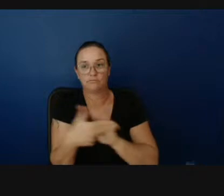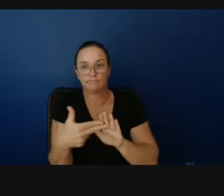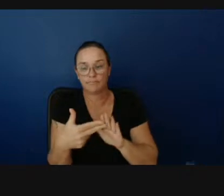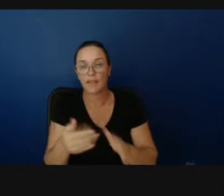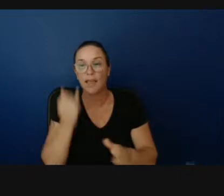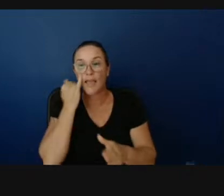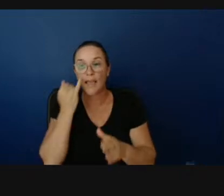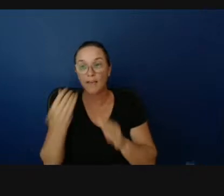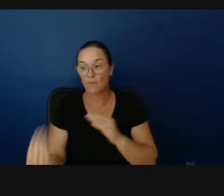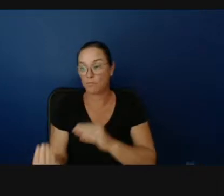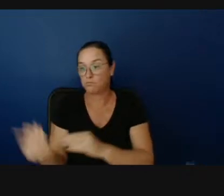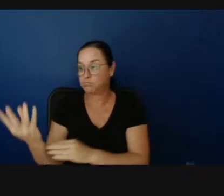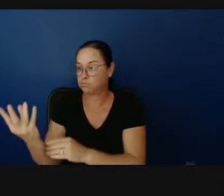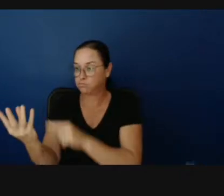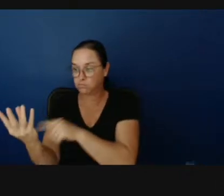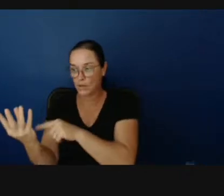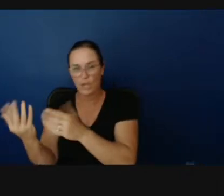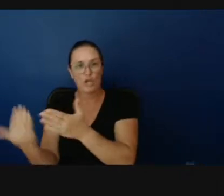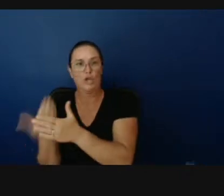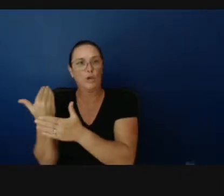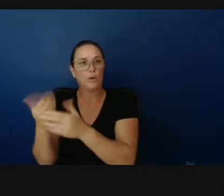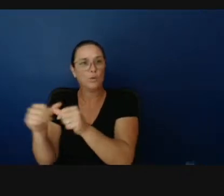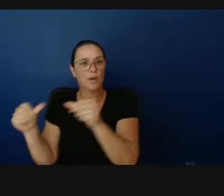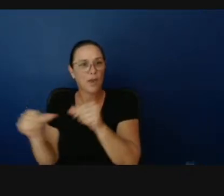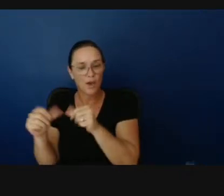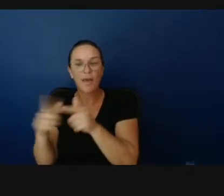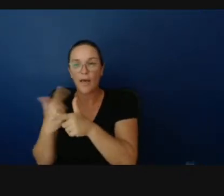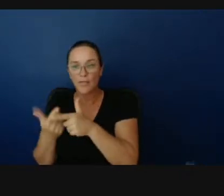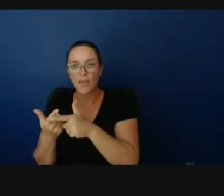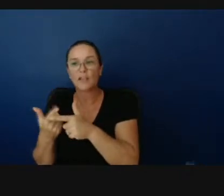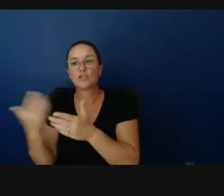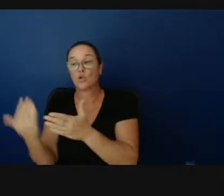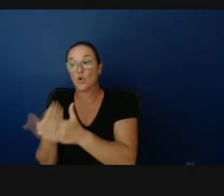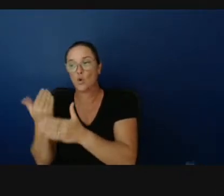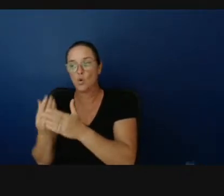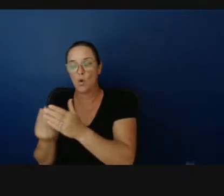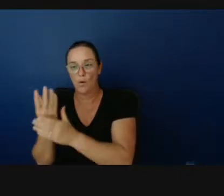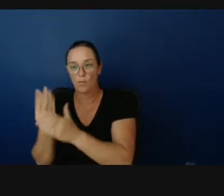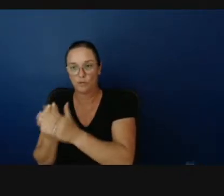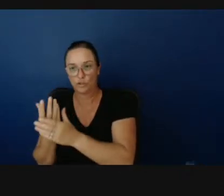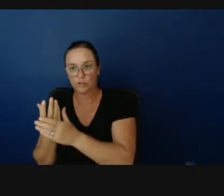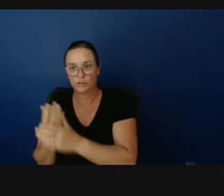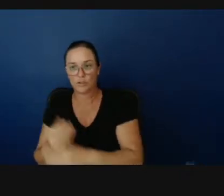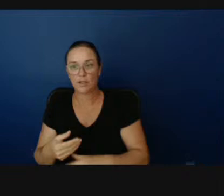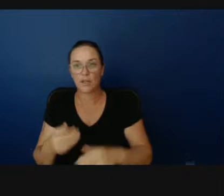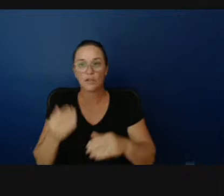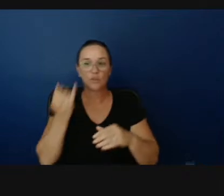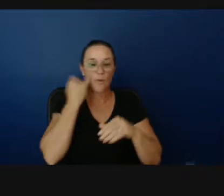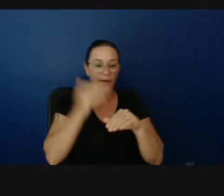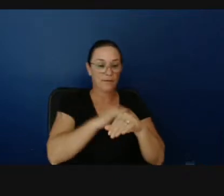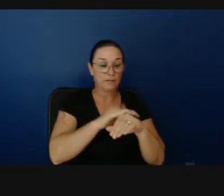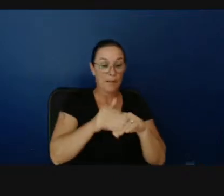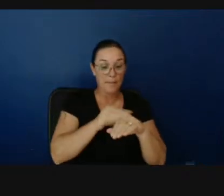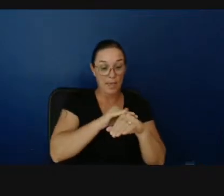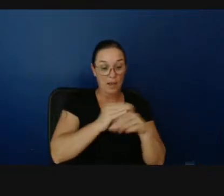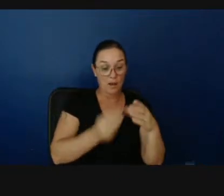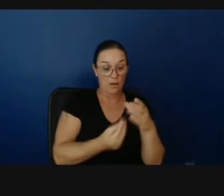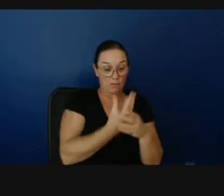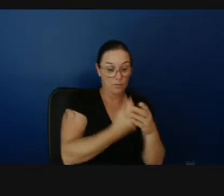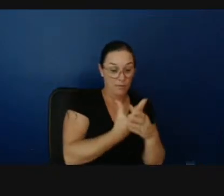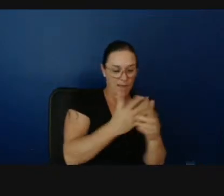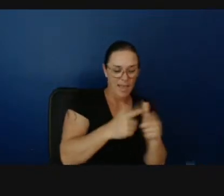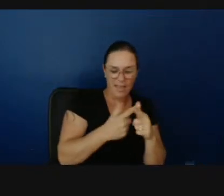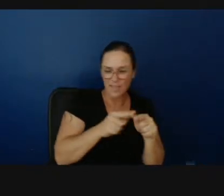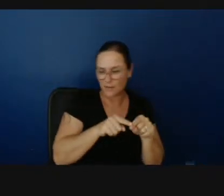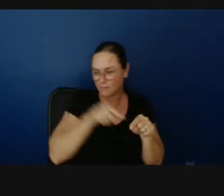an entirely new area, that's considered generally a new eruption. So that the summit versus one of the rift zones, those are very different geographic areas,